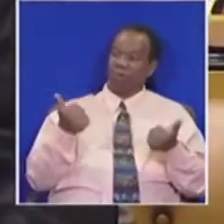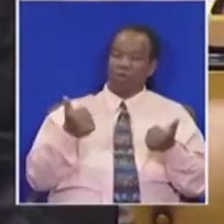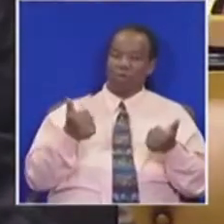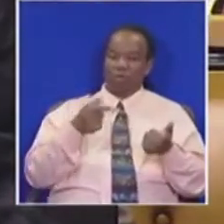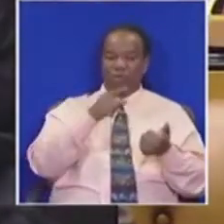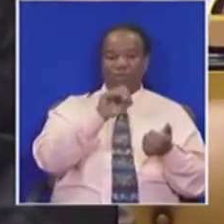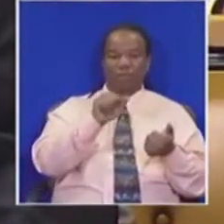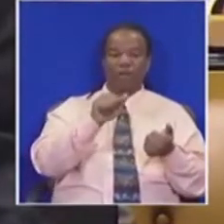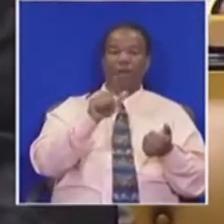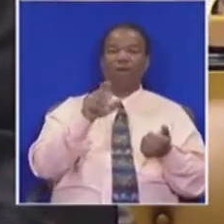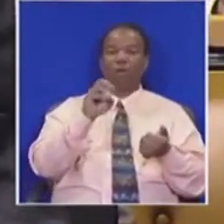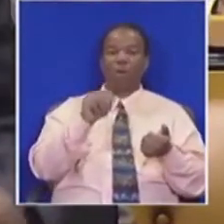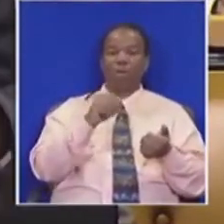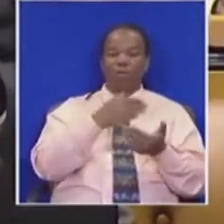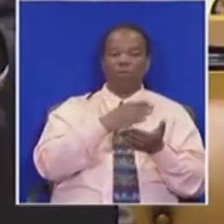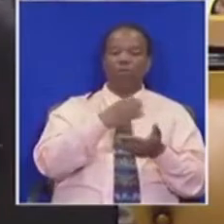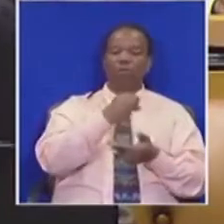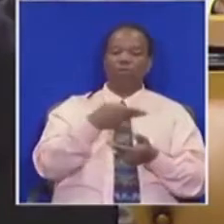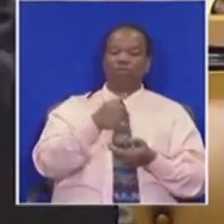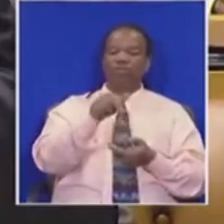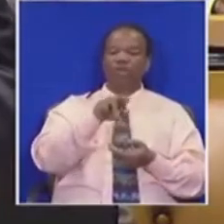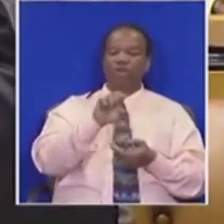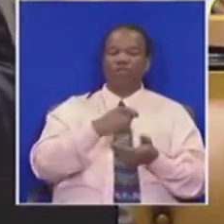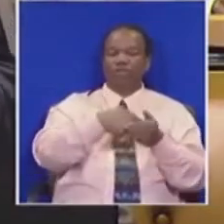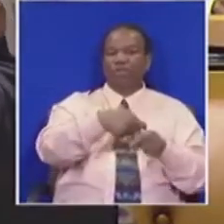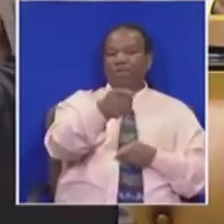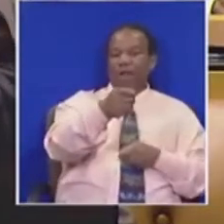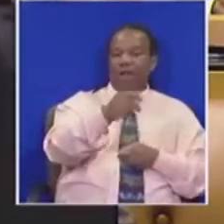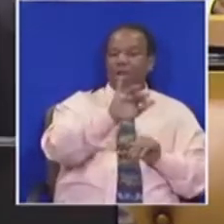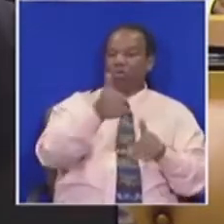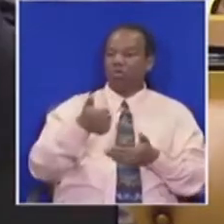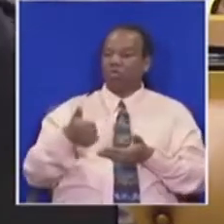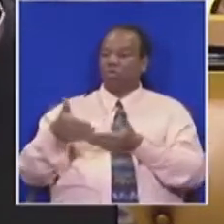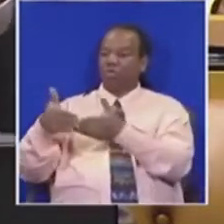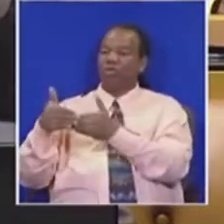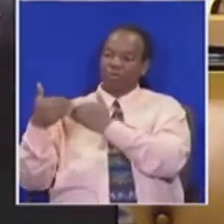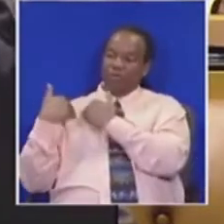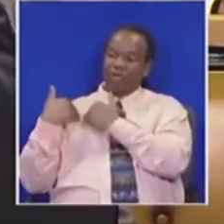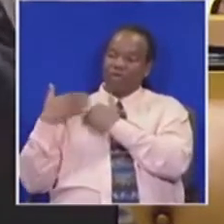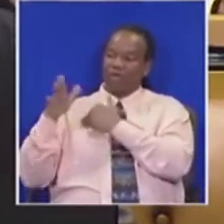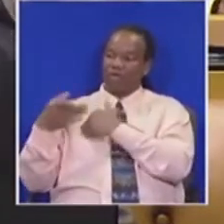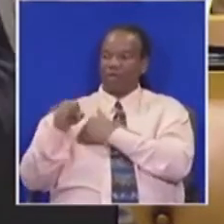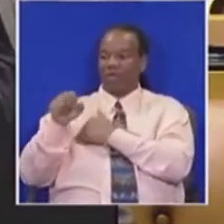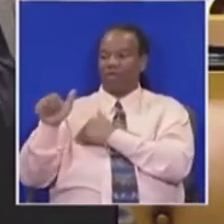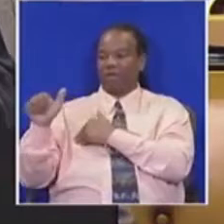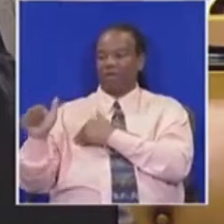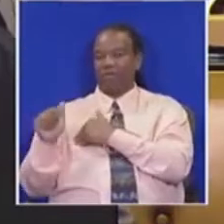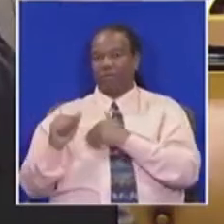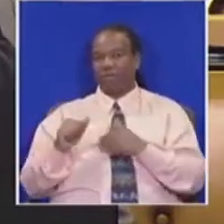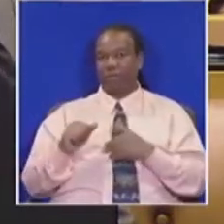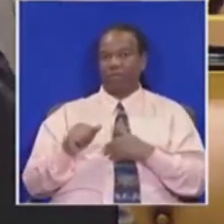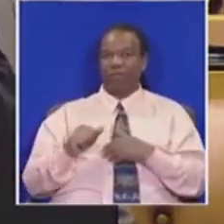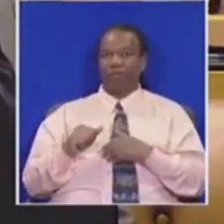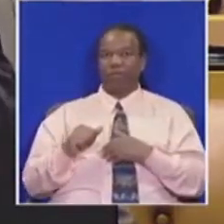Telkom shares to fund this and this and that? It is actually looking at everything in the totality of